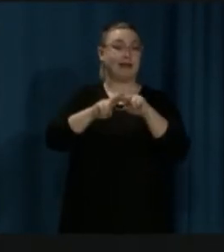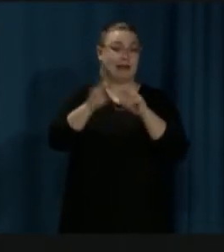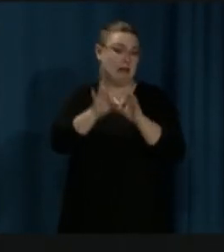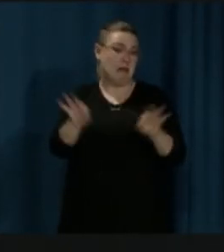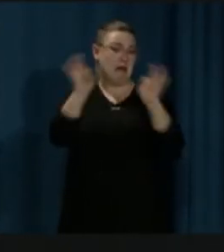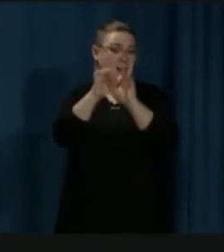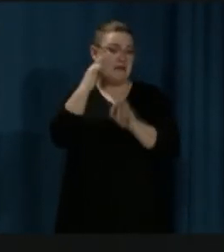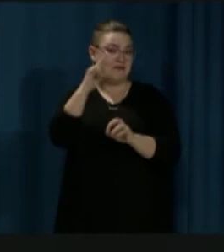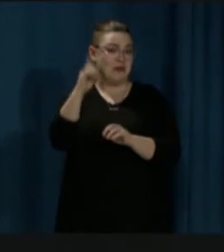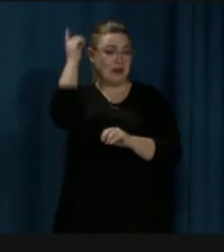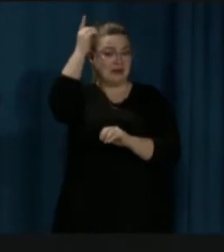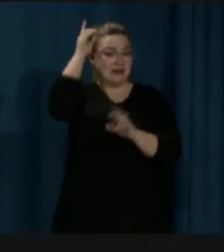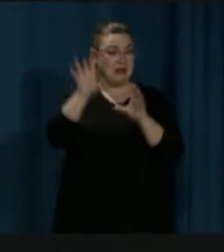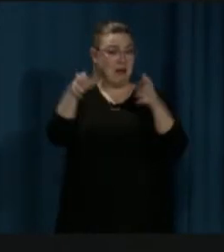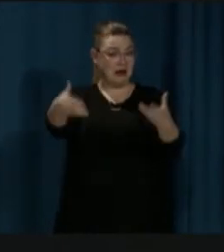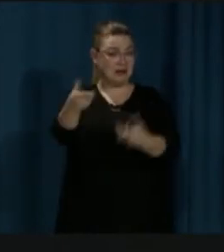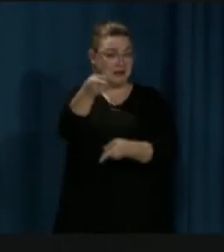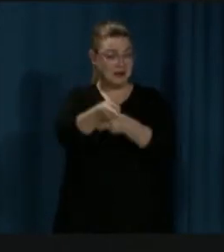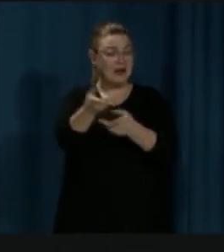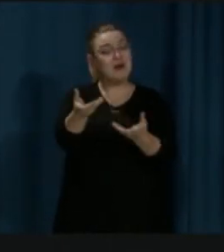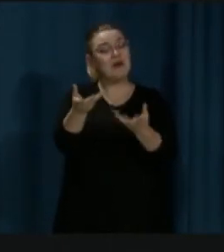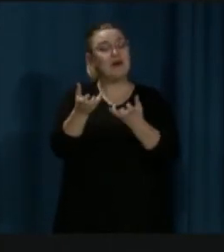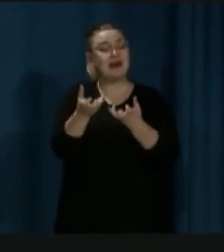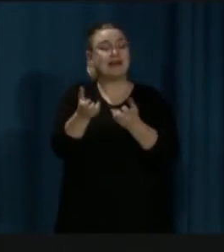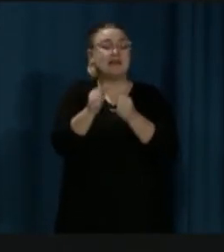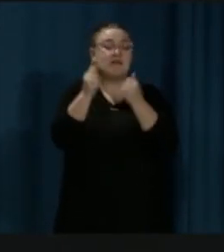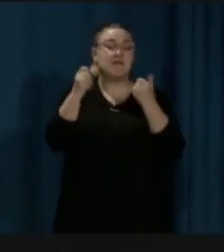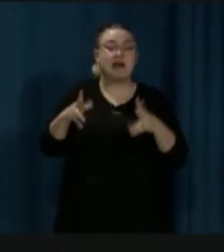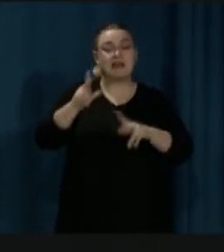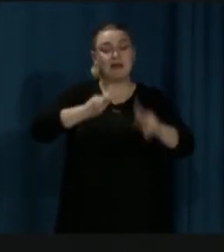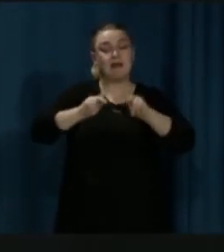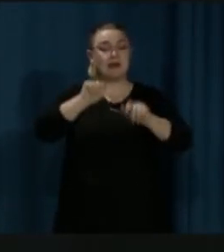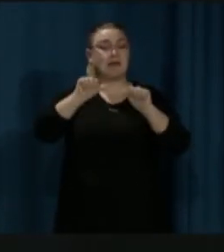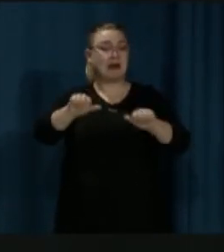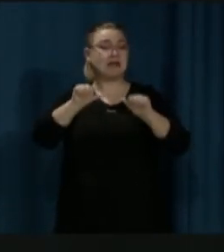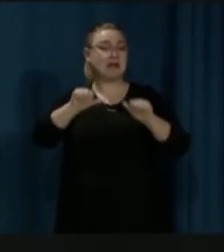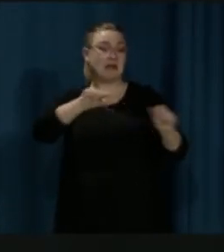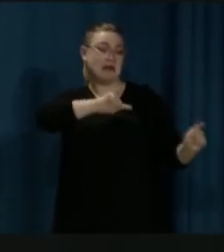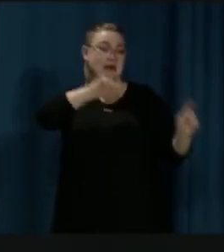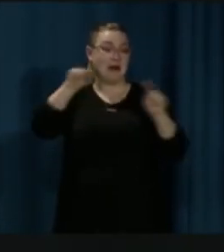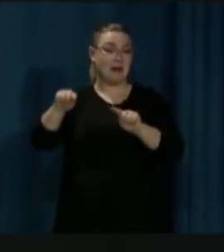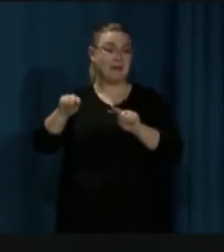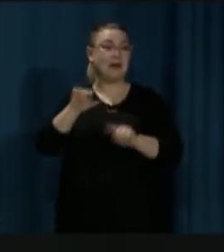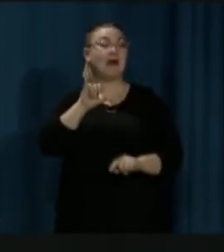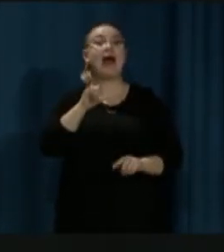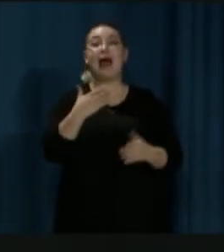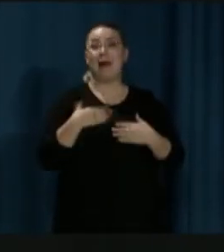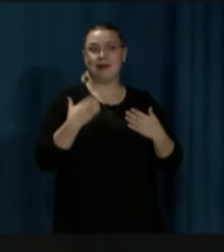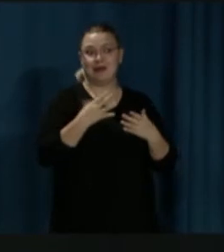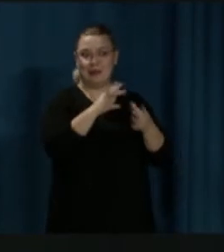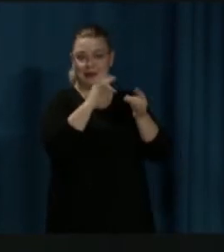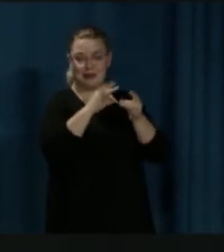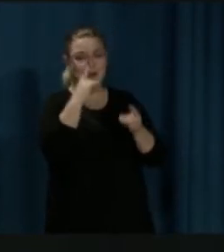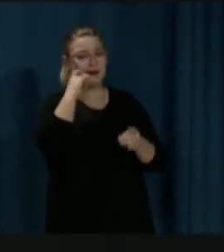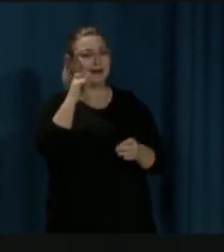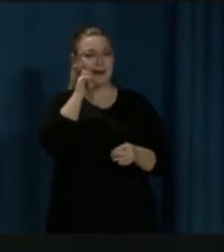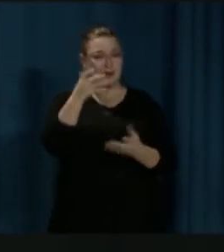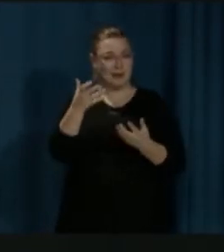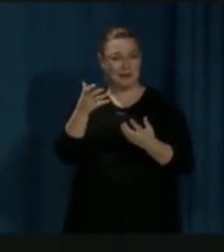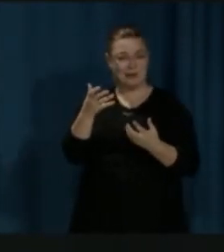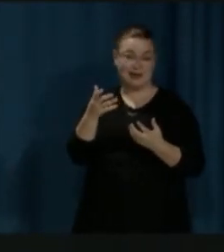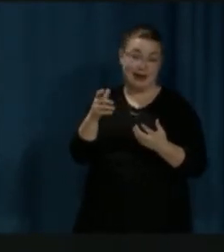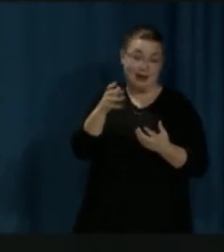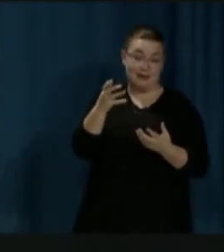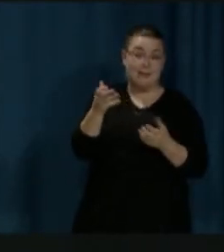is that as many people participate that are eligible, that are possible. I'm so glad you said it. I didn't have to. But I would be remiss if I didn't